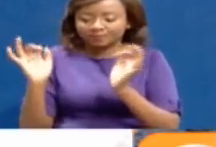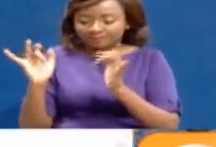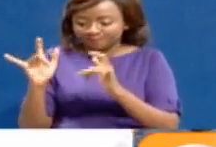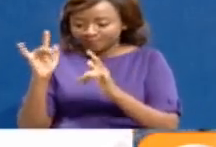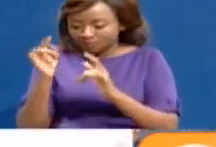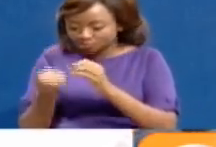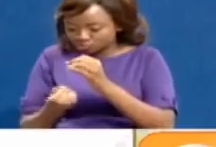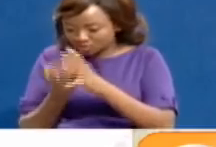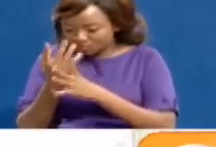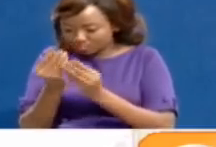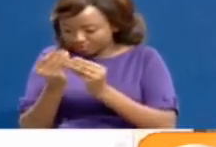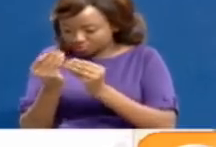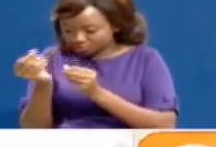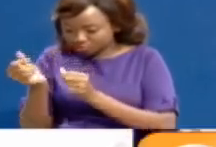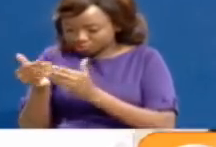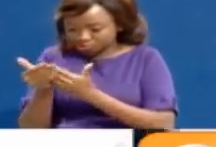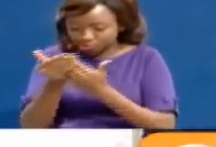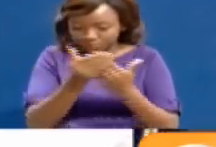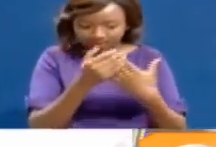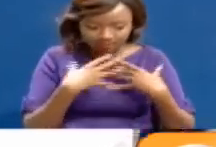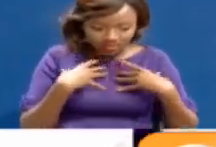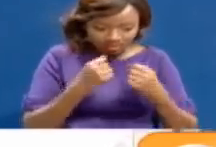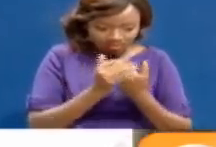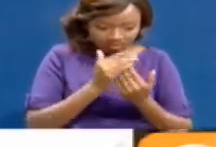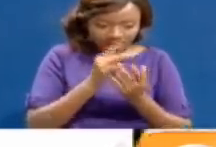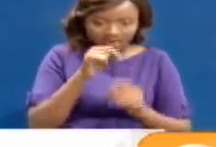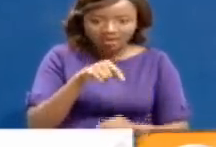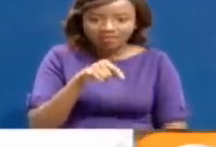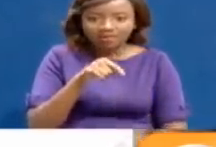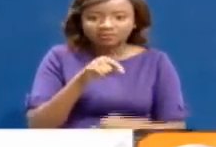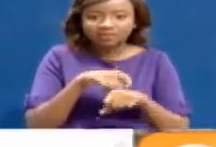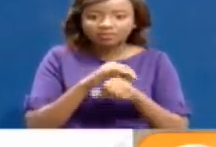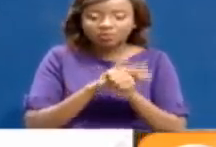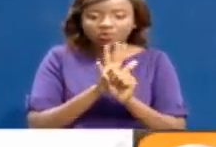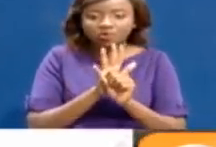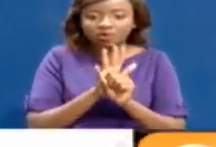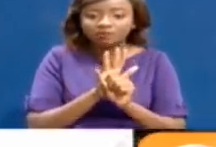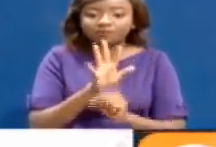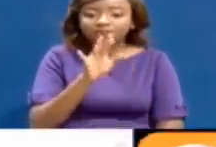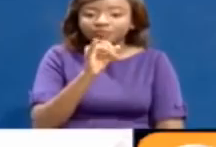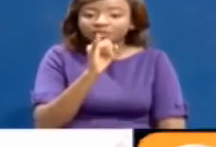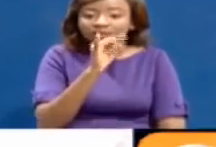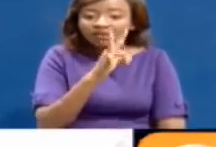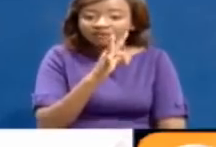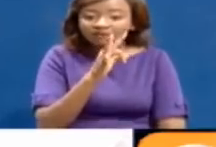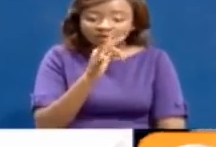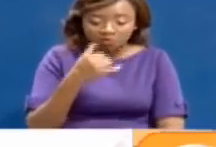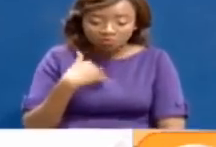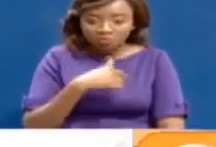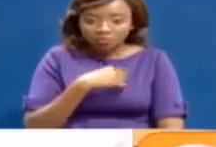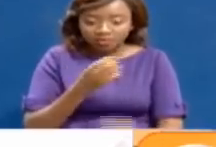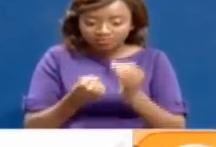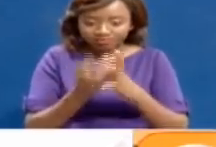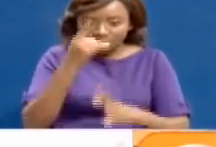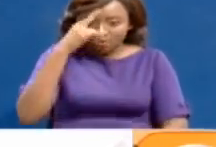up with indigenous solutions to boost healthcare in the face of COVID-19. If we don't set our policies